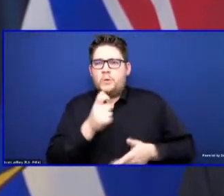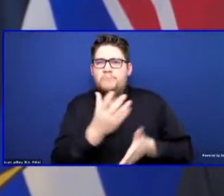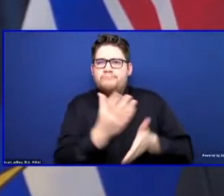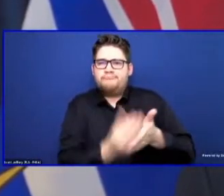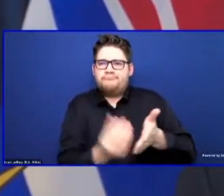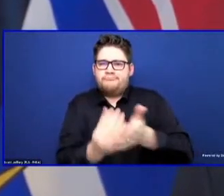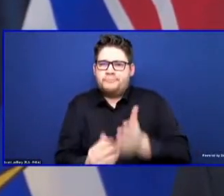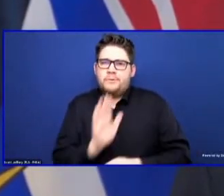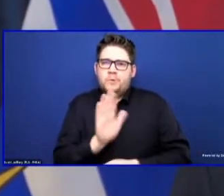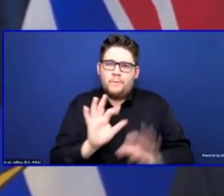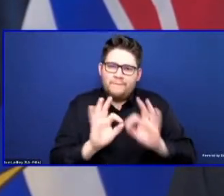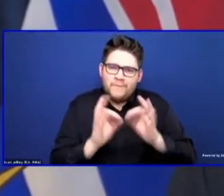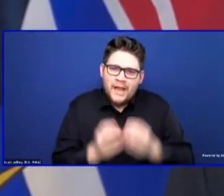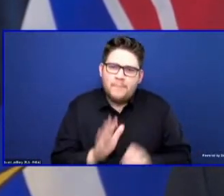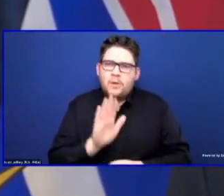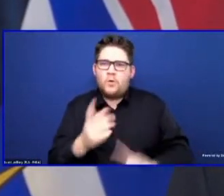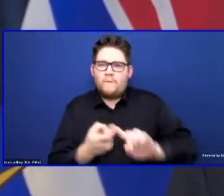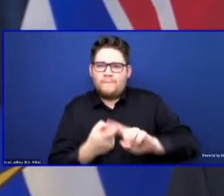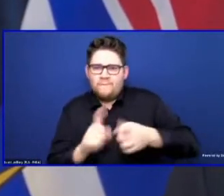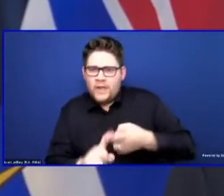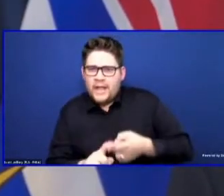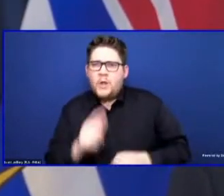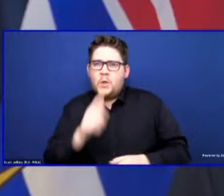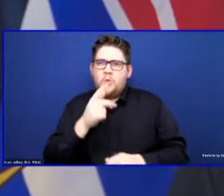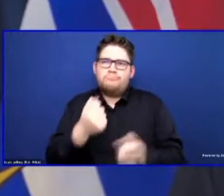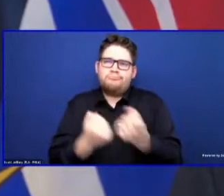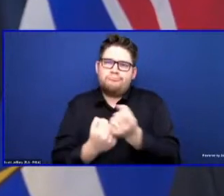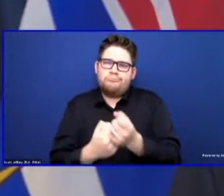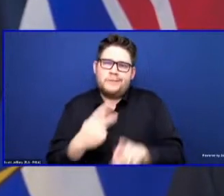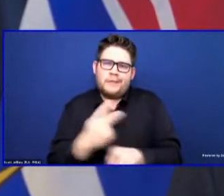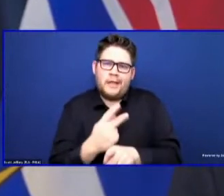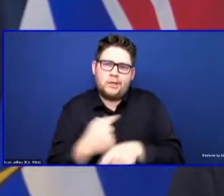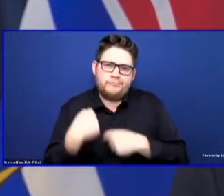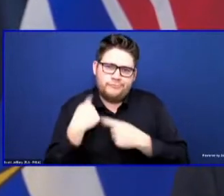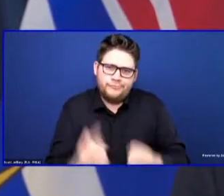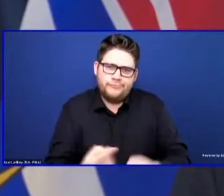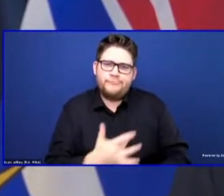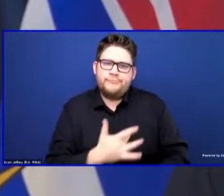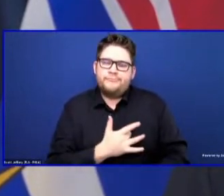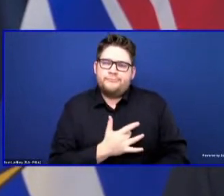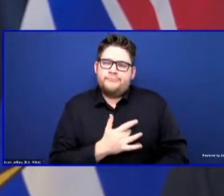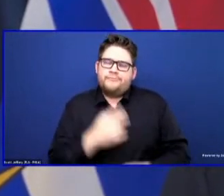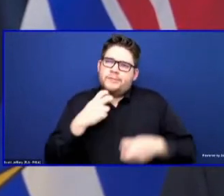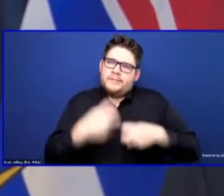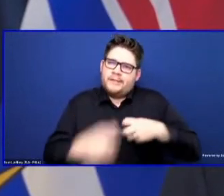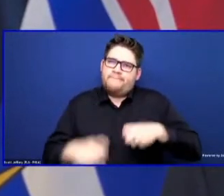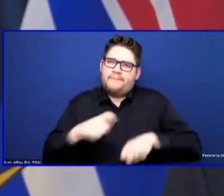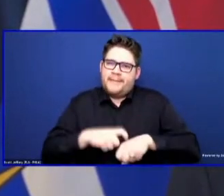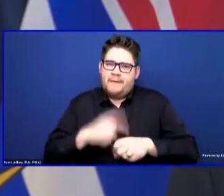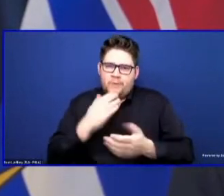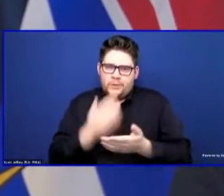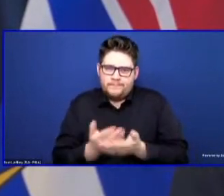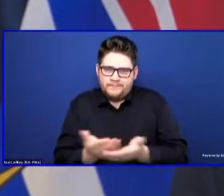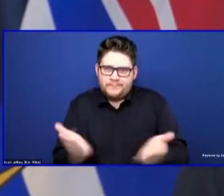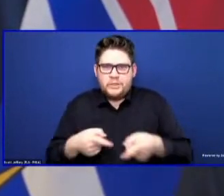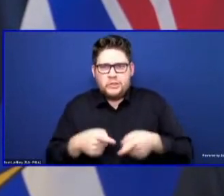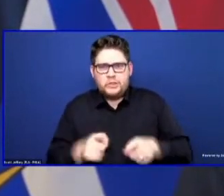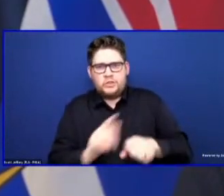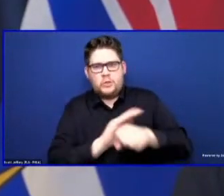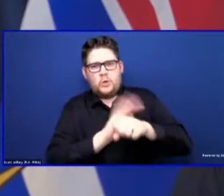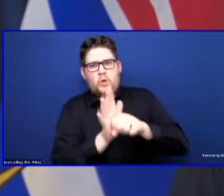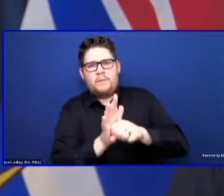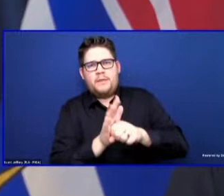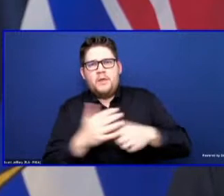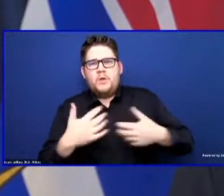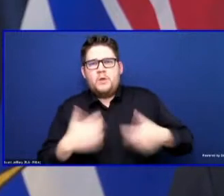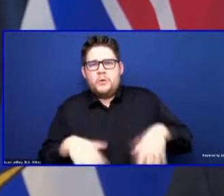COVID-19. This is a difficult time in the pandemic, and obviously with the limits on our ability to come together